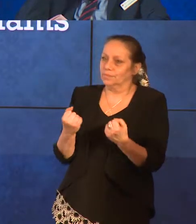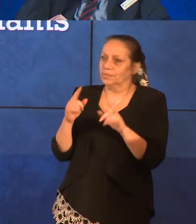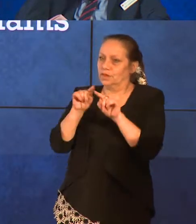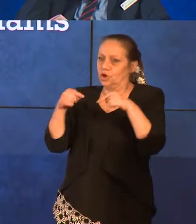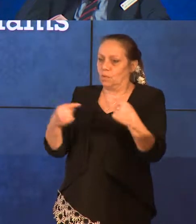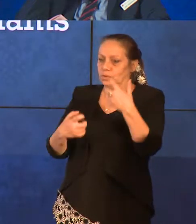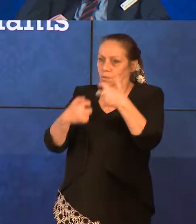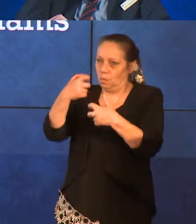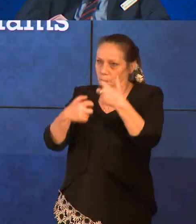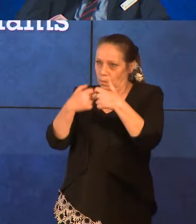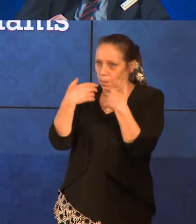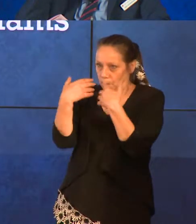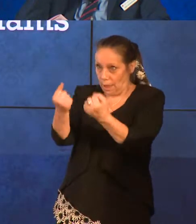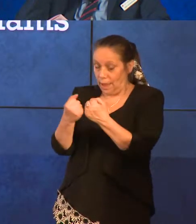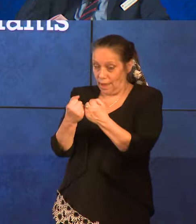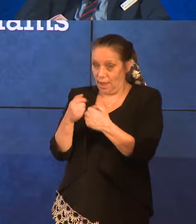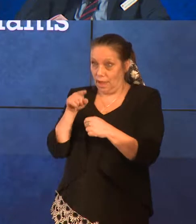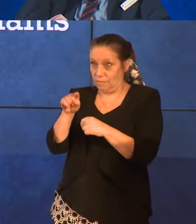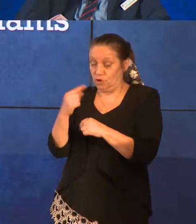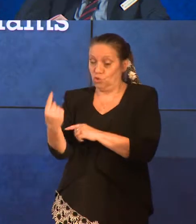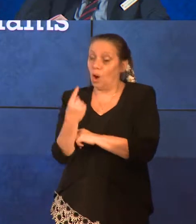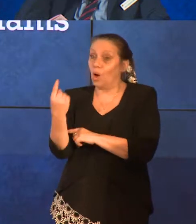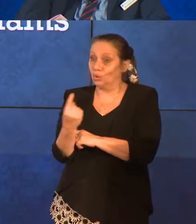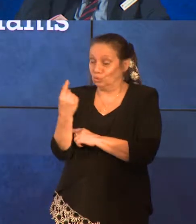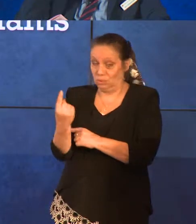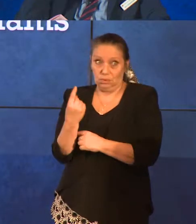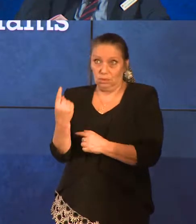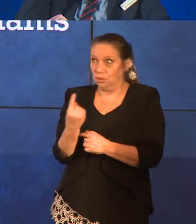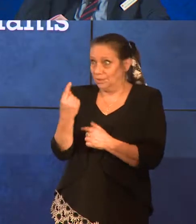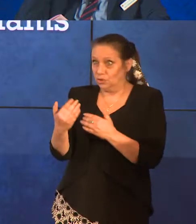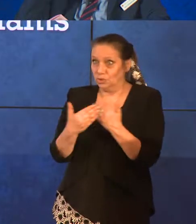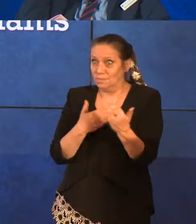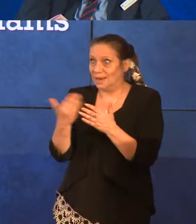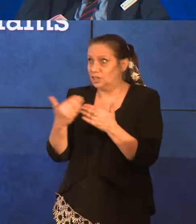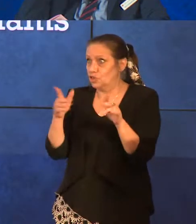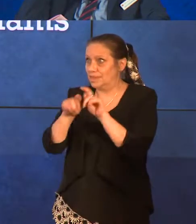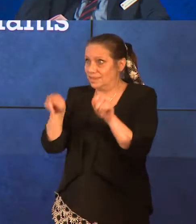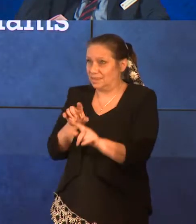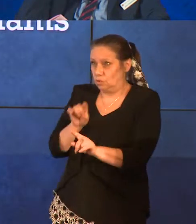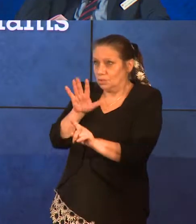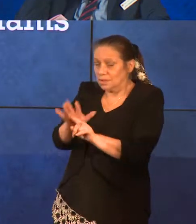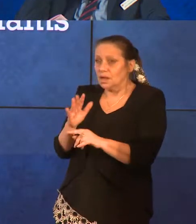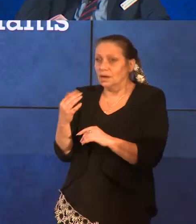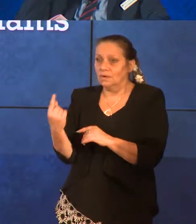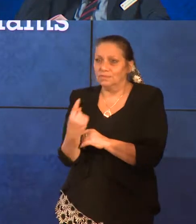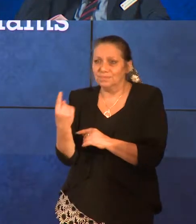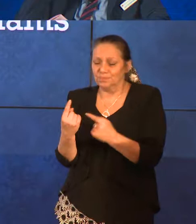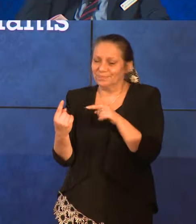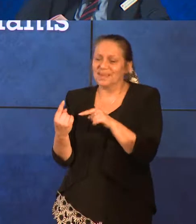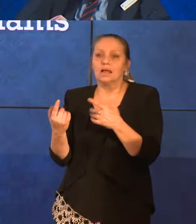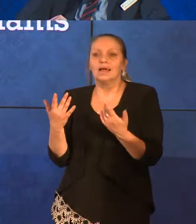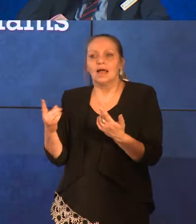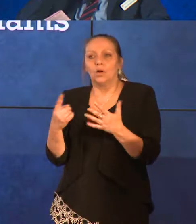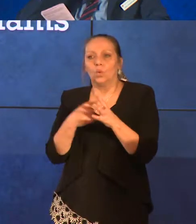opposite problem of you're there on your own in a way to manage that system. So that's probably the main one in terms